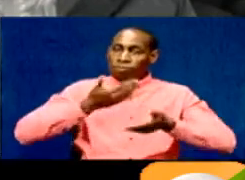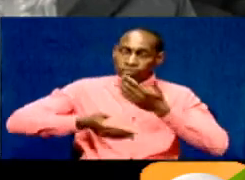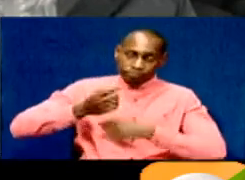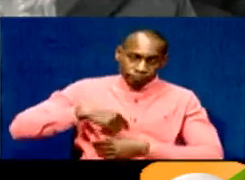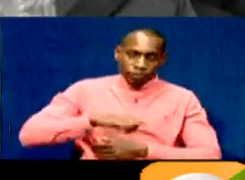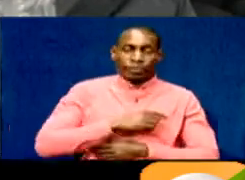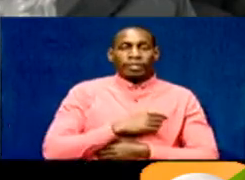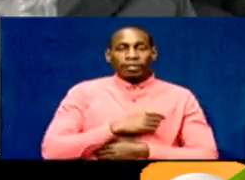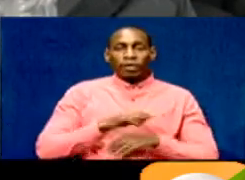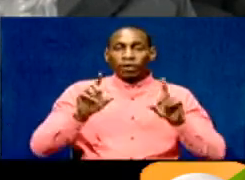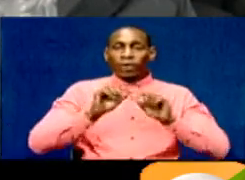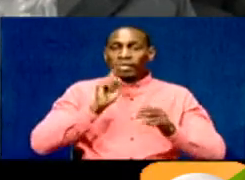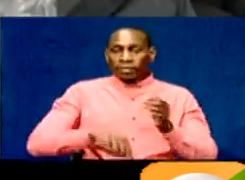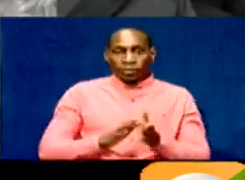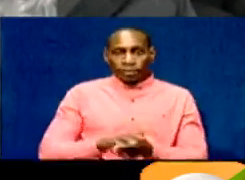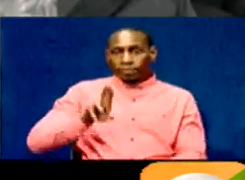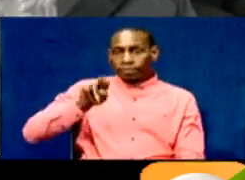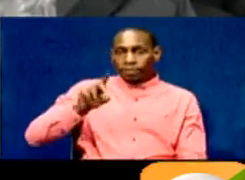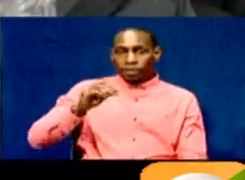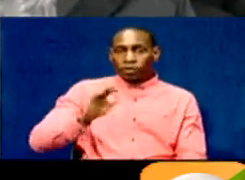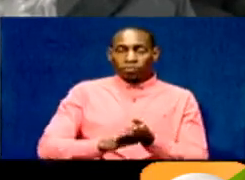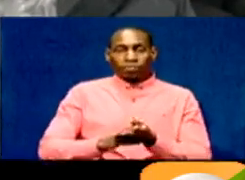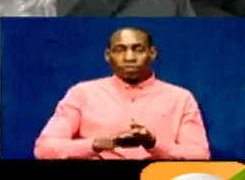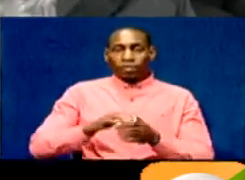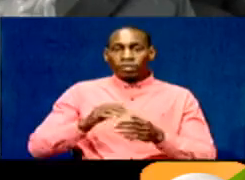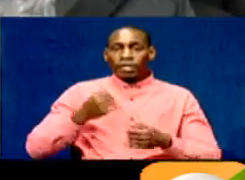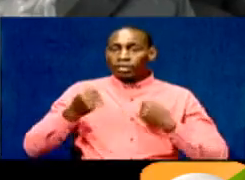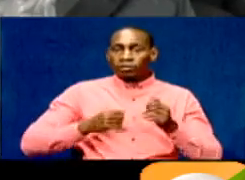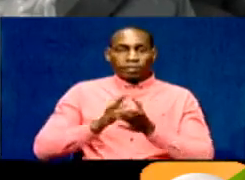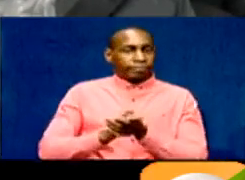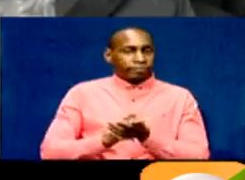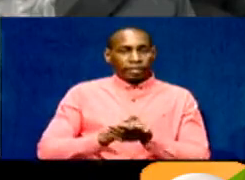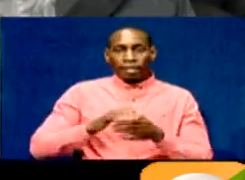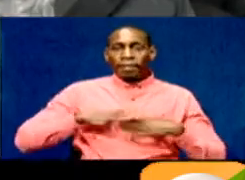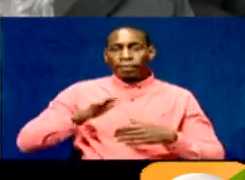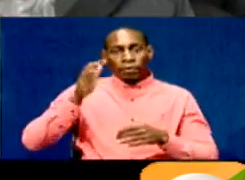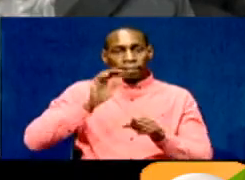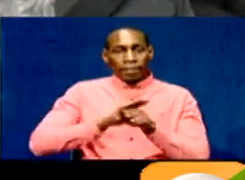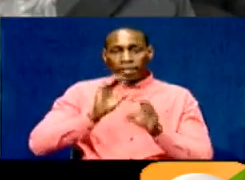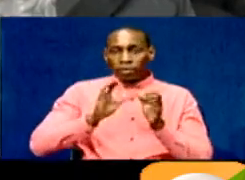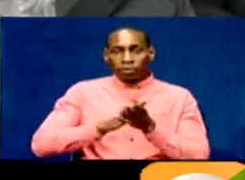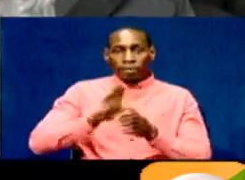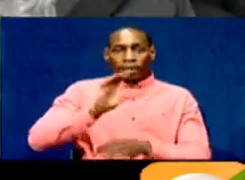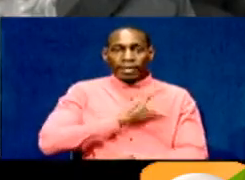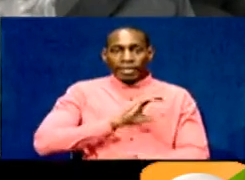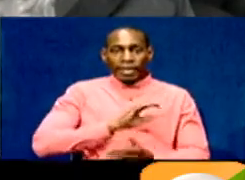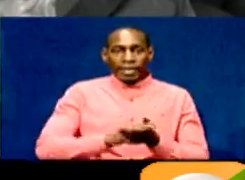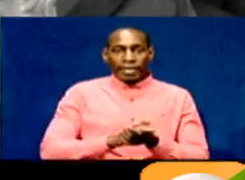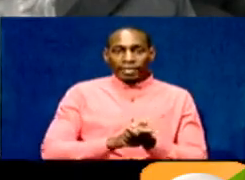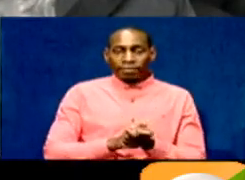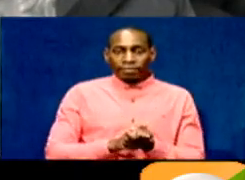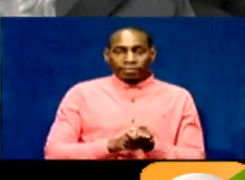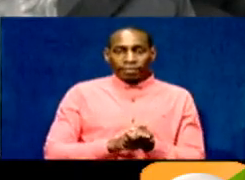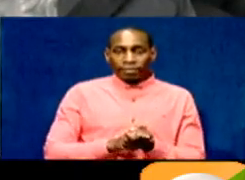And all I can say is, don't have a good one. Thank you. I know so many people don't know that you are from Canada, and we call you Jack